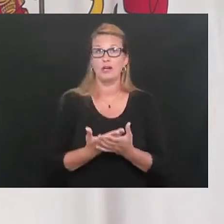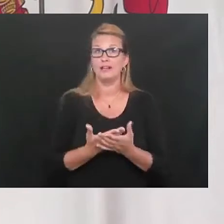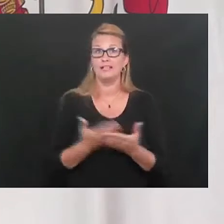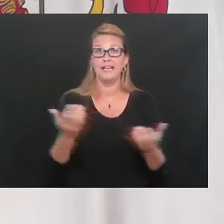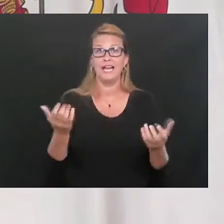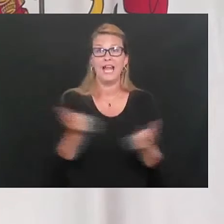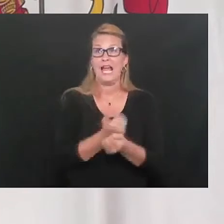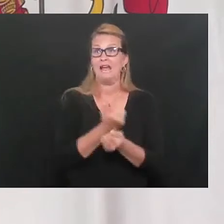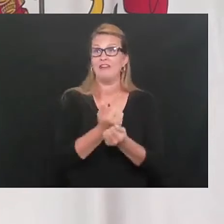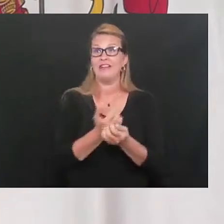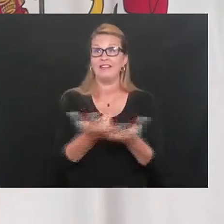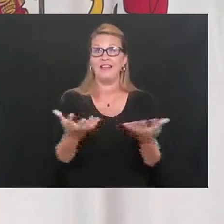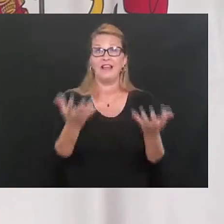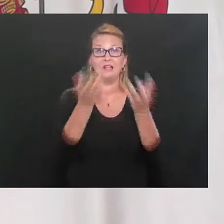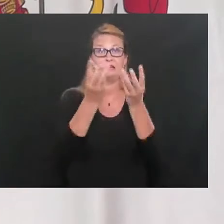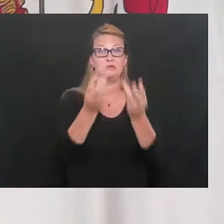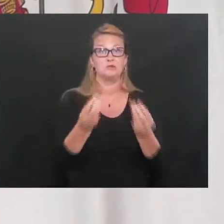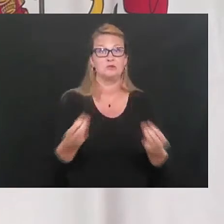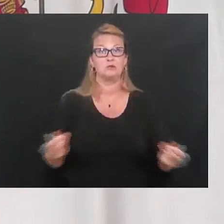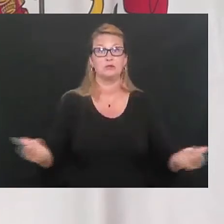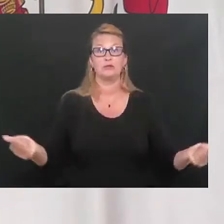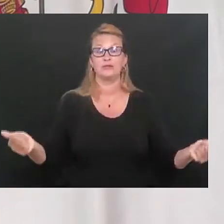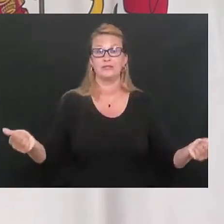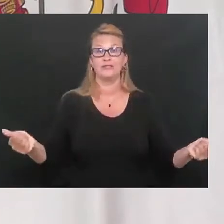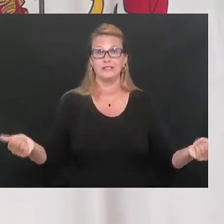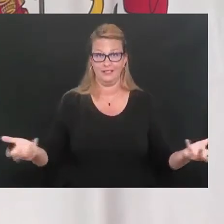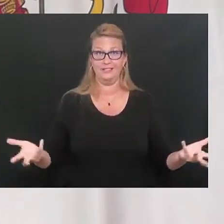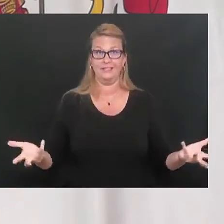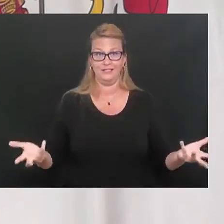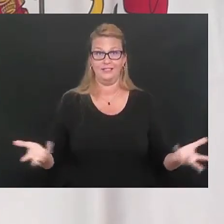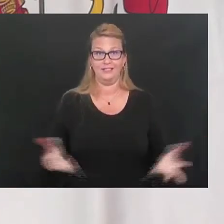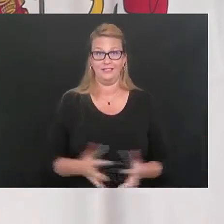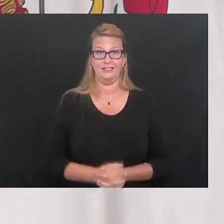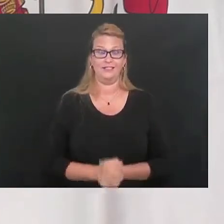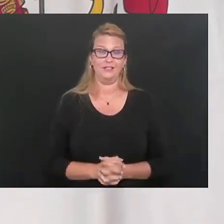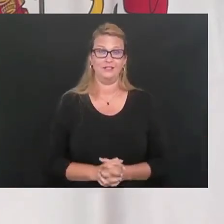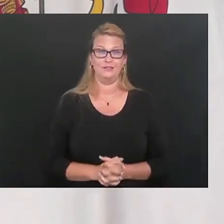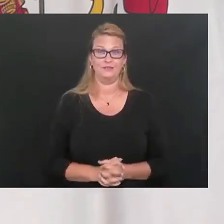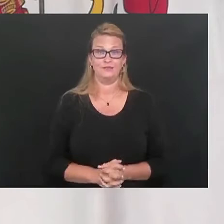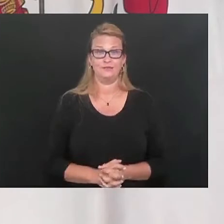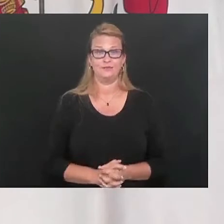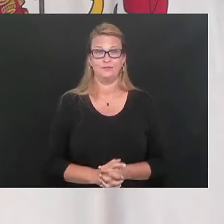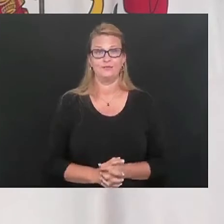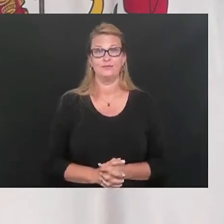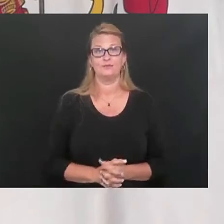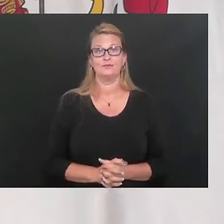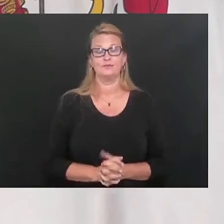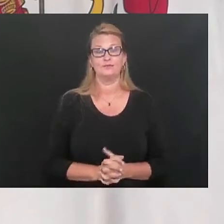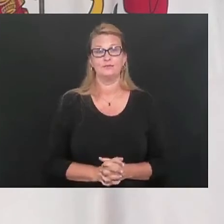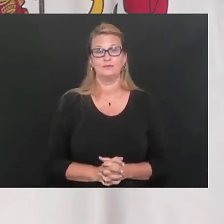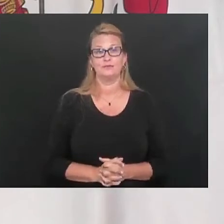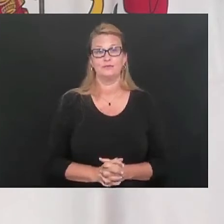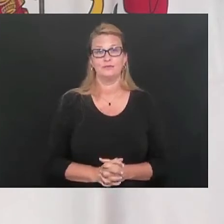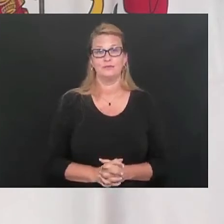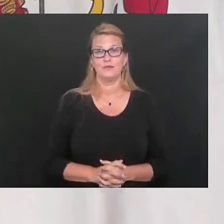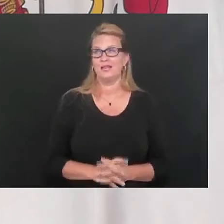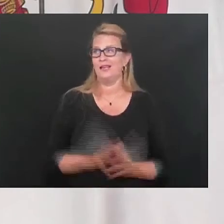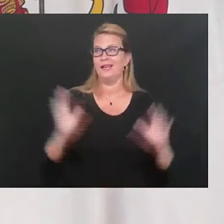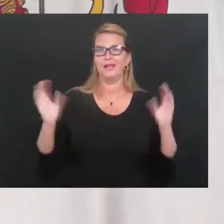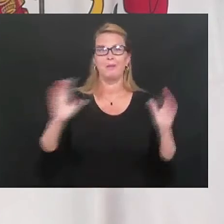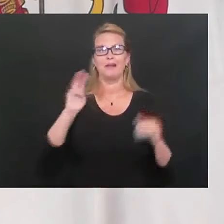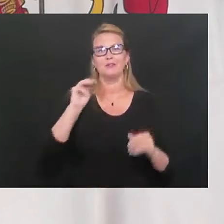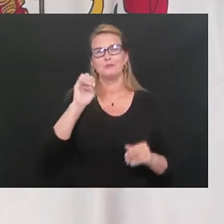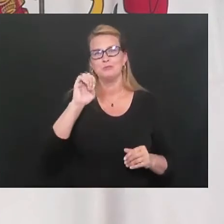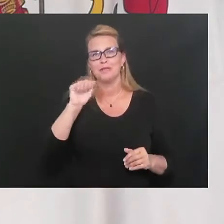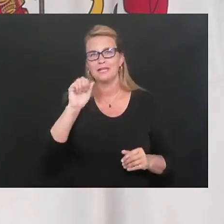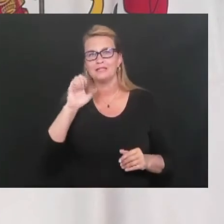it's just like, you know, taking, you know, the measles vaccine or whatever it may be, you know, the polio vaccines, you know,